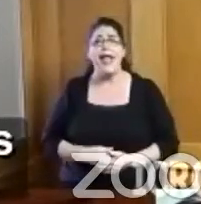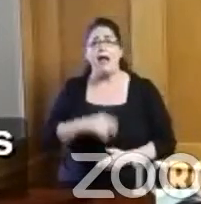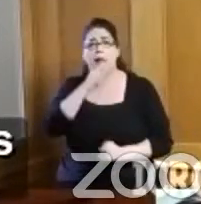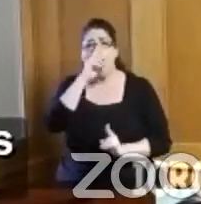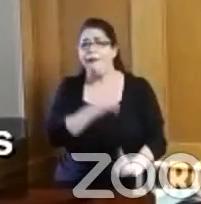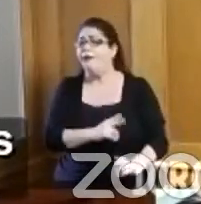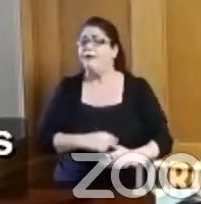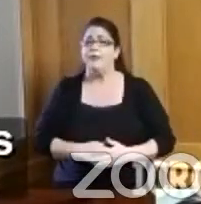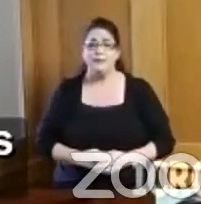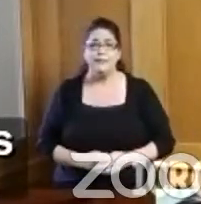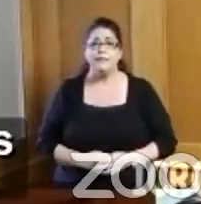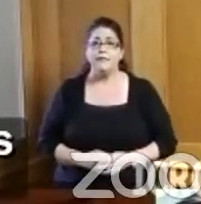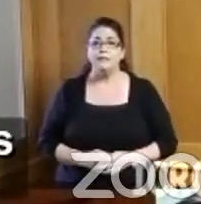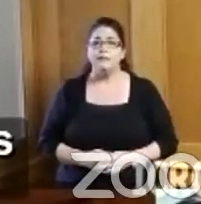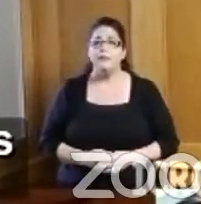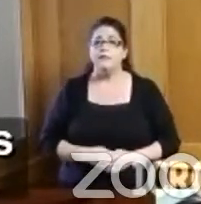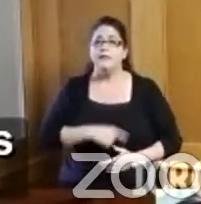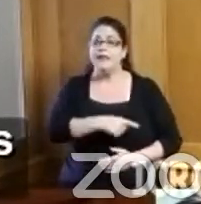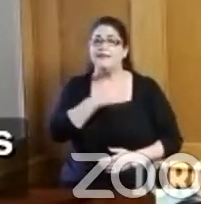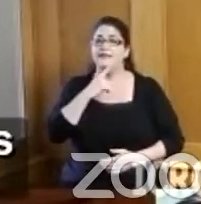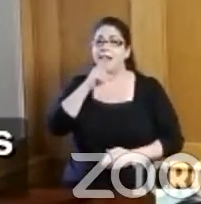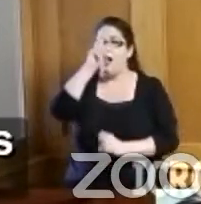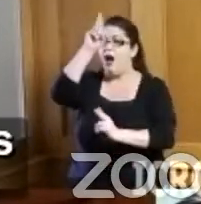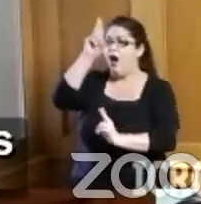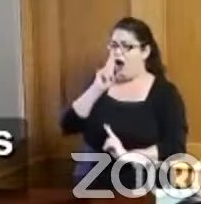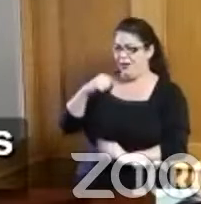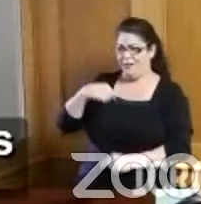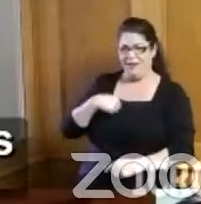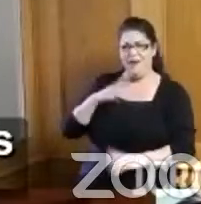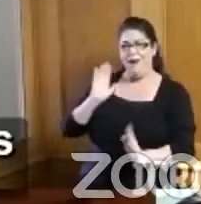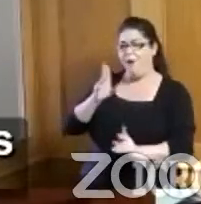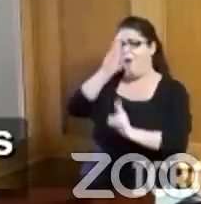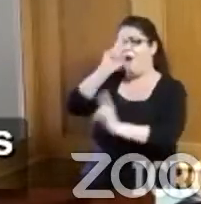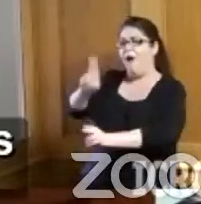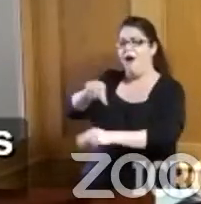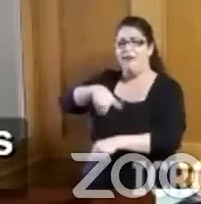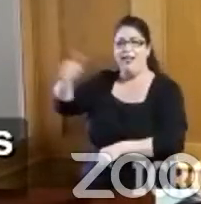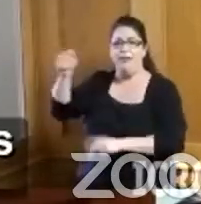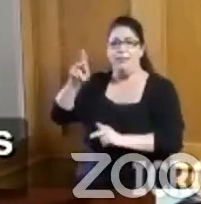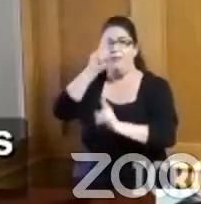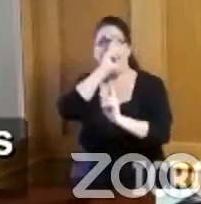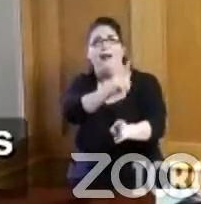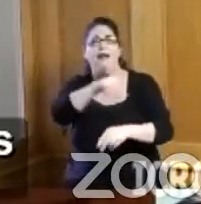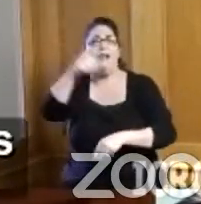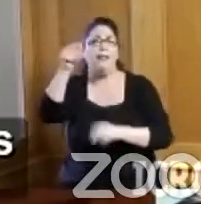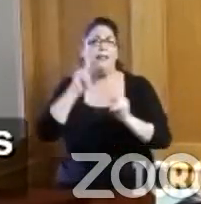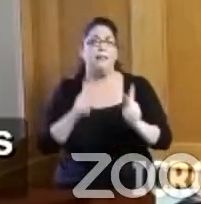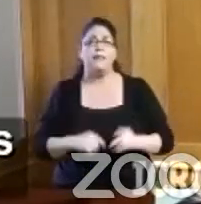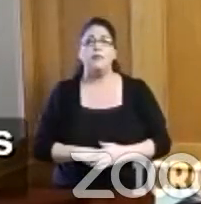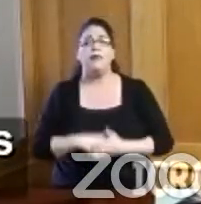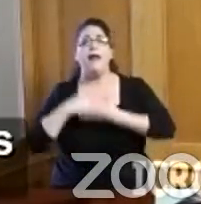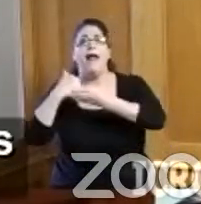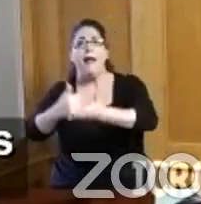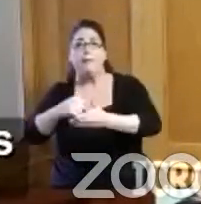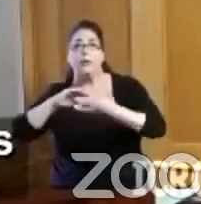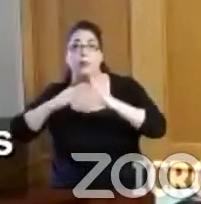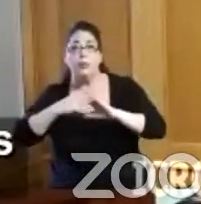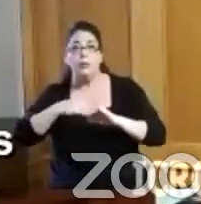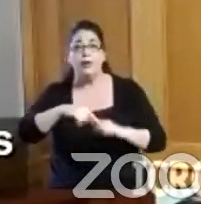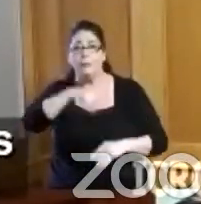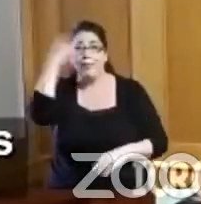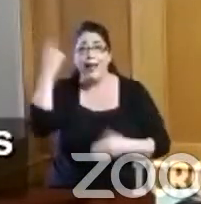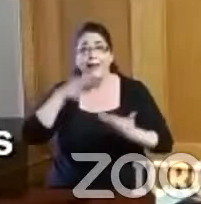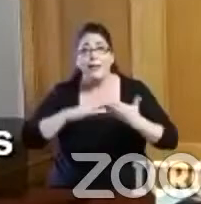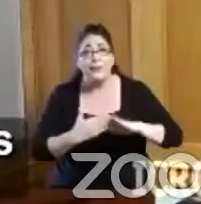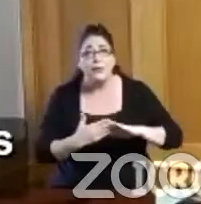man. And he said, the honor shall go to others. This honor should go to others, helping the community, black